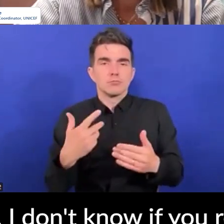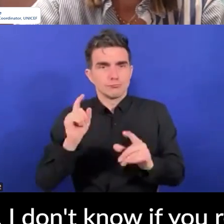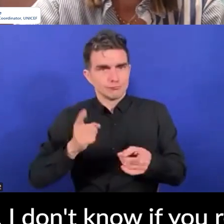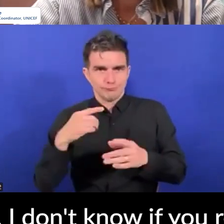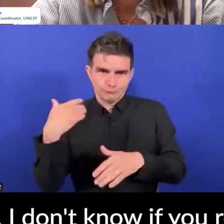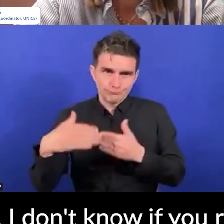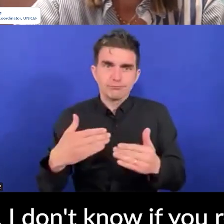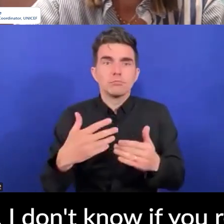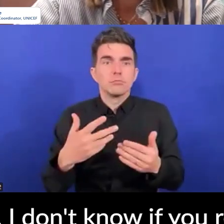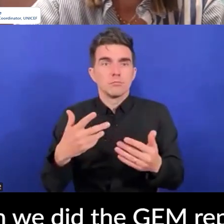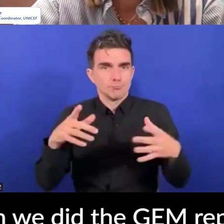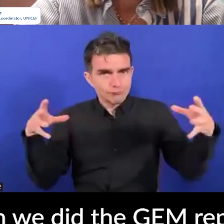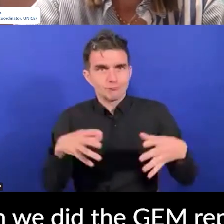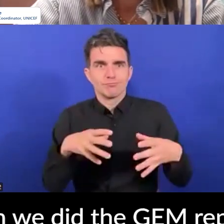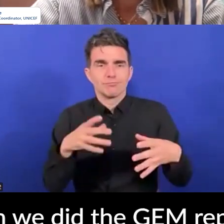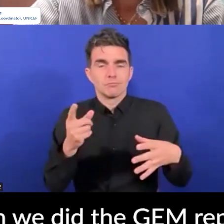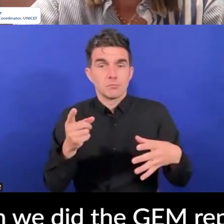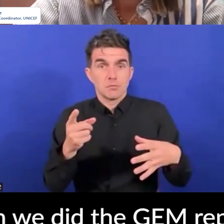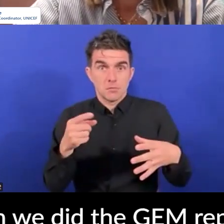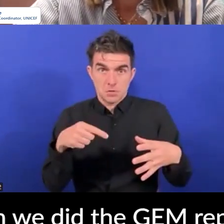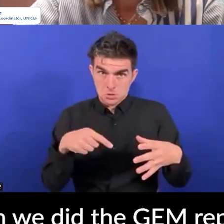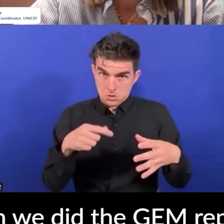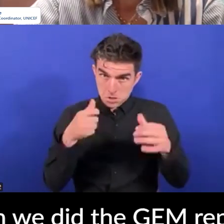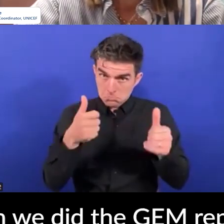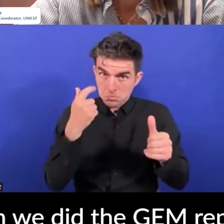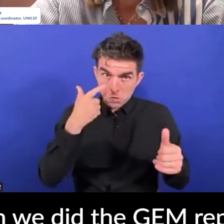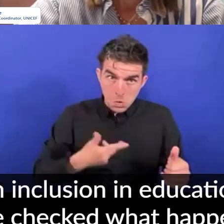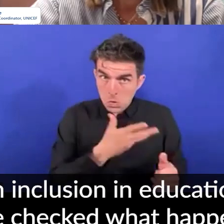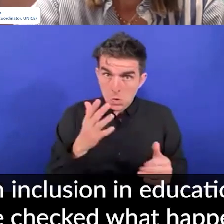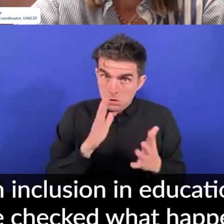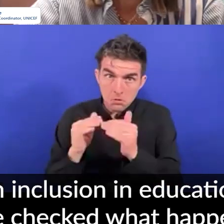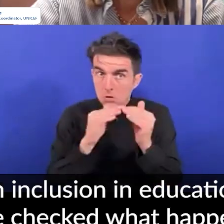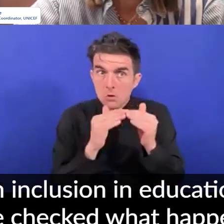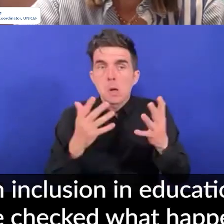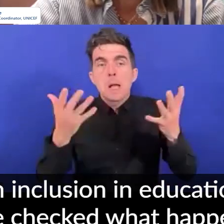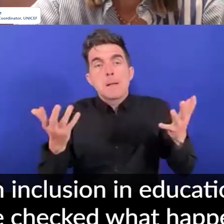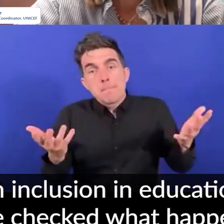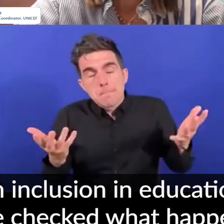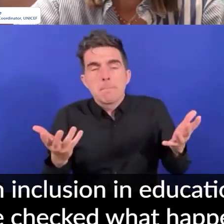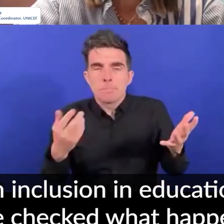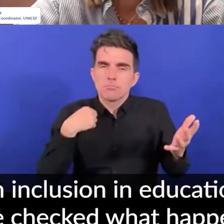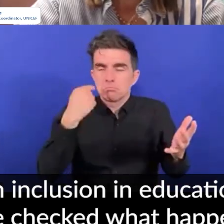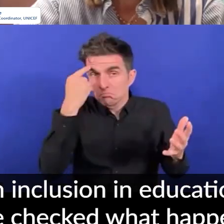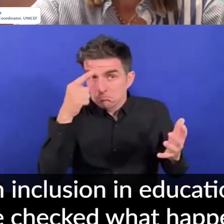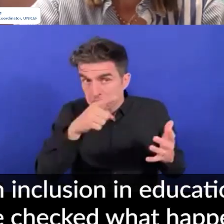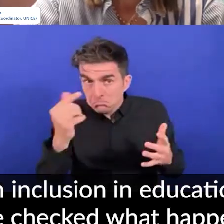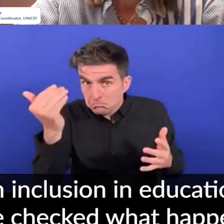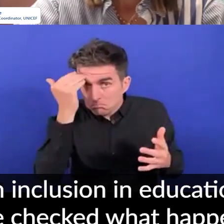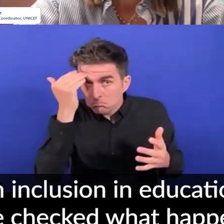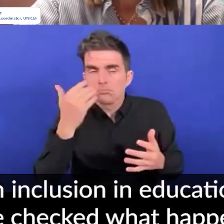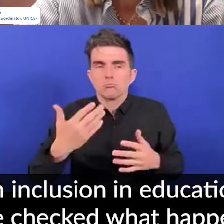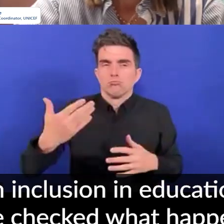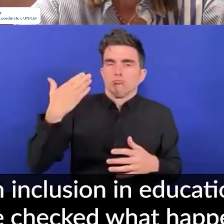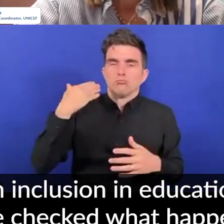I don't know if you remember, but when we did the GEM report 2020 on inclusion in education,